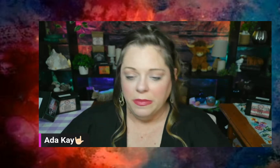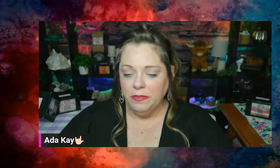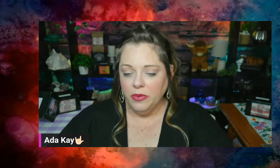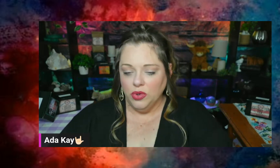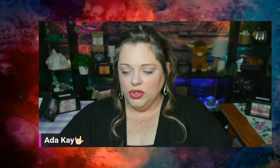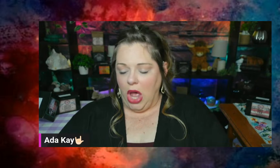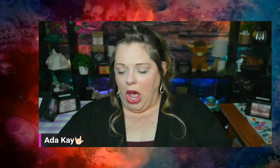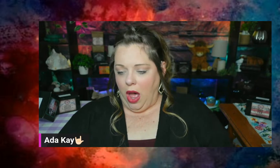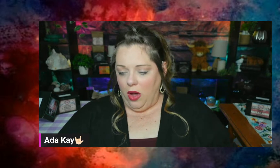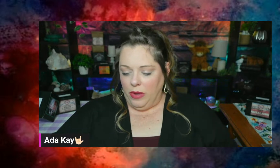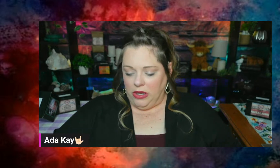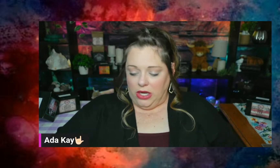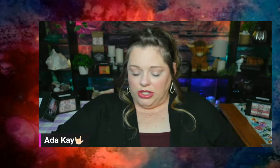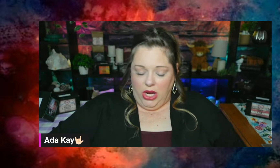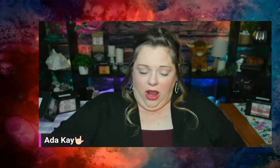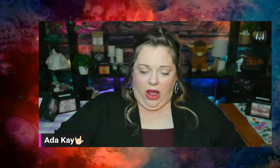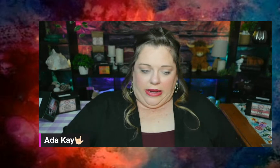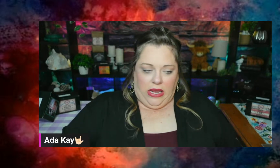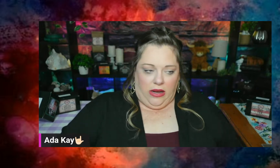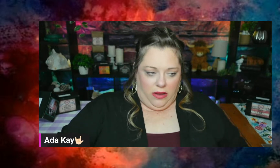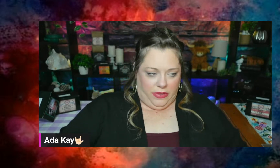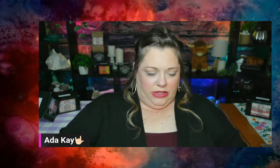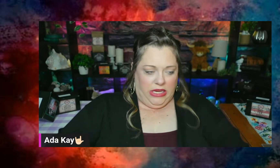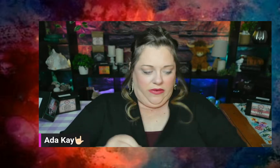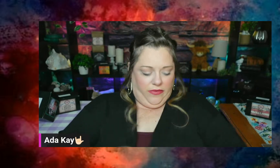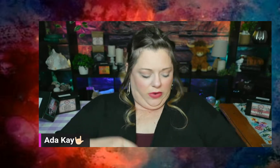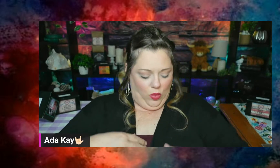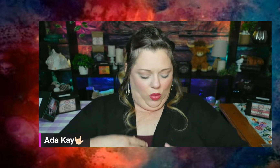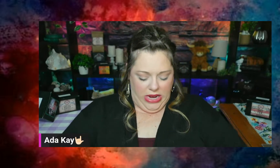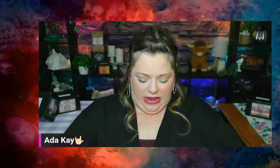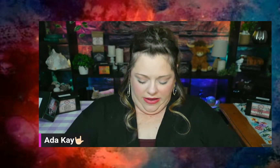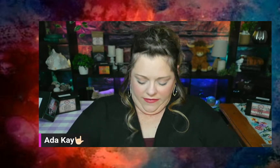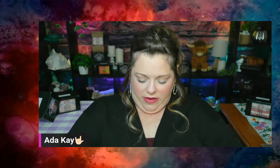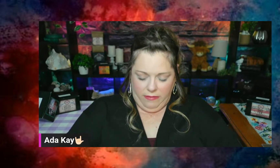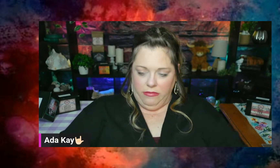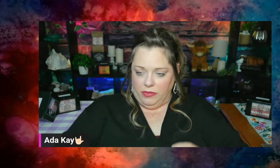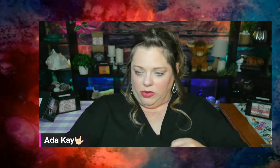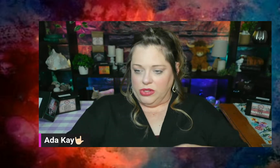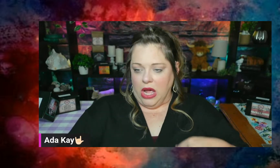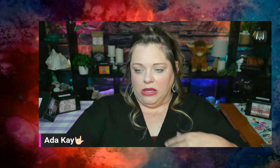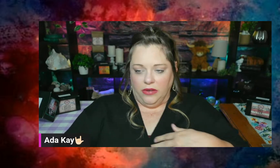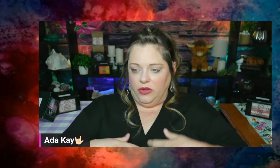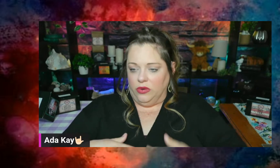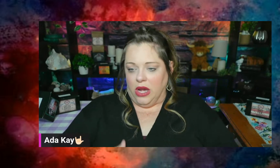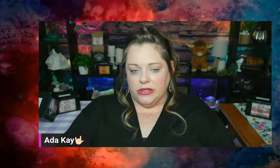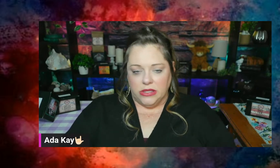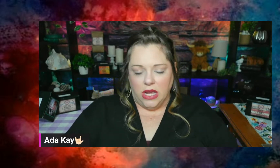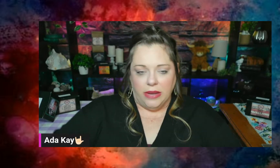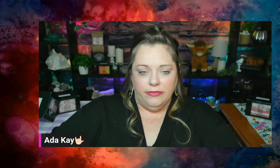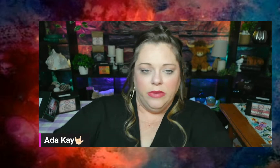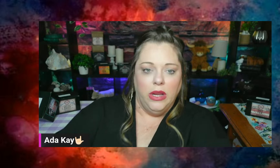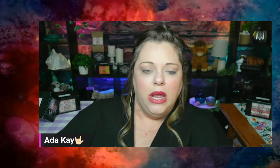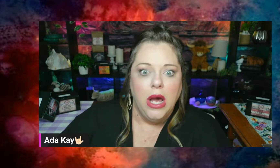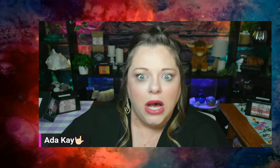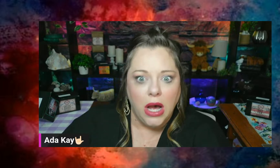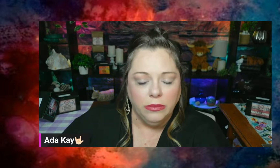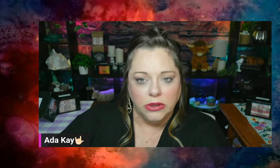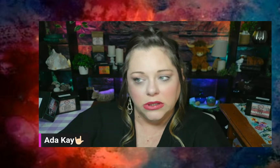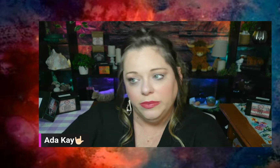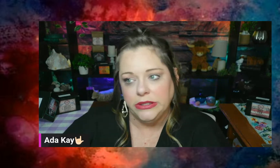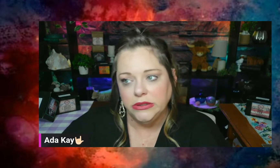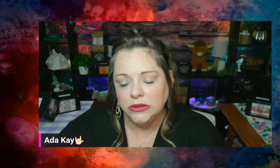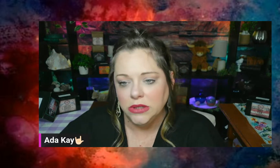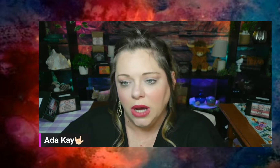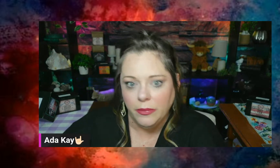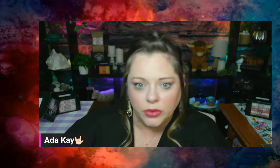For my members, oh my gosh, I cannot believe we have members. I love you guys. I'm a